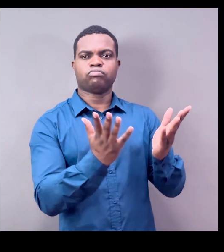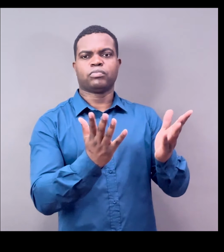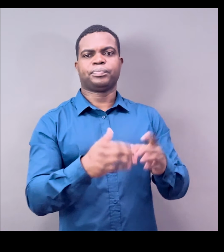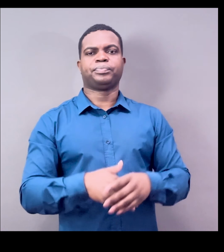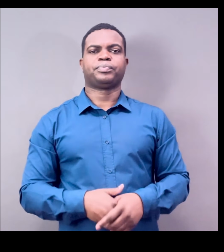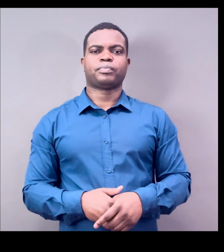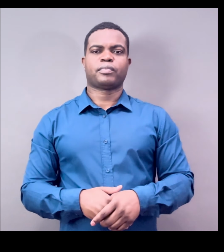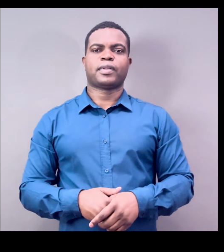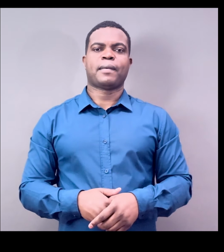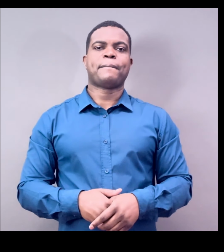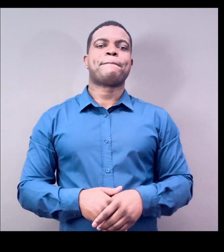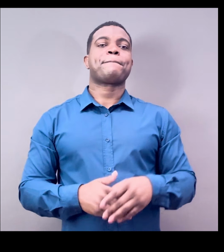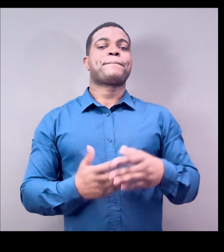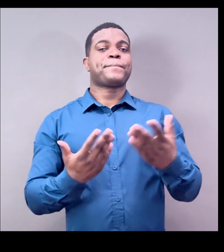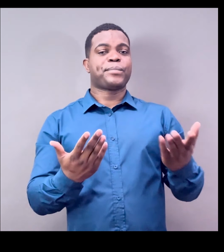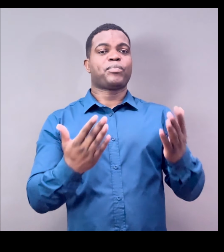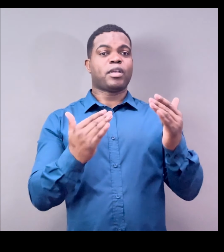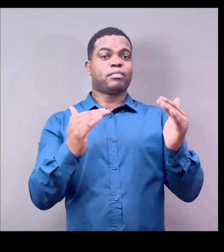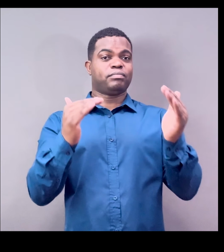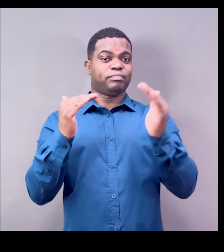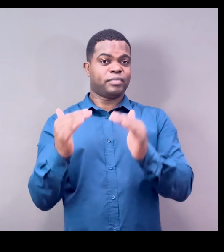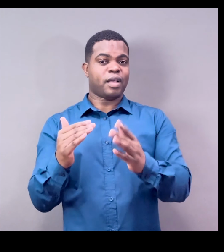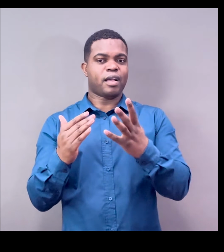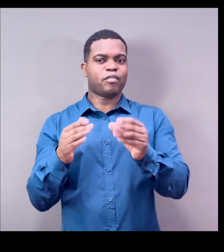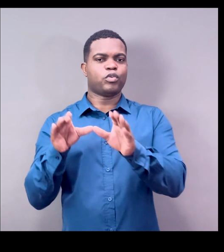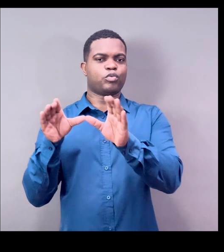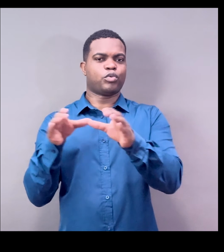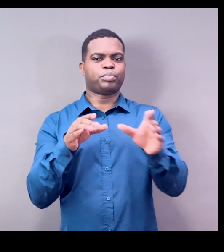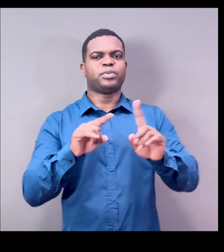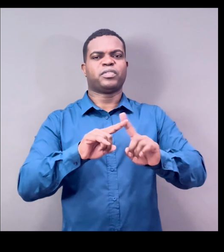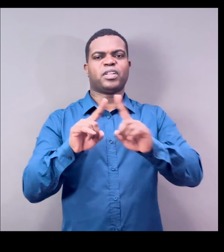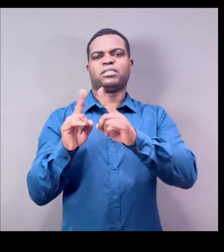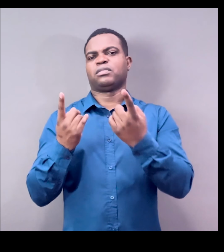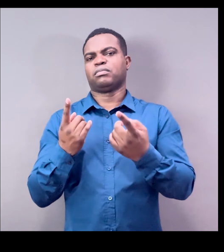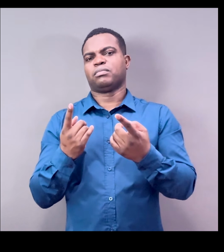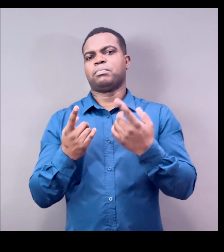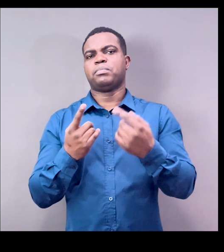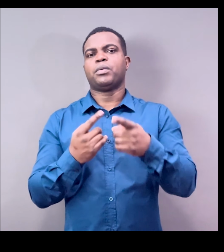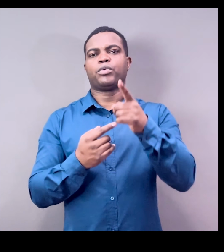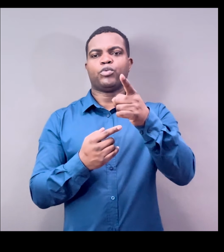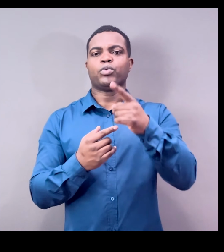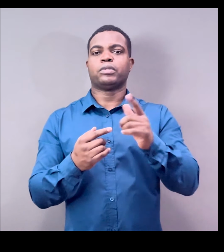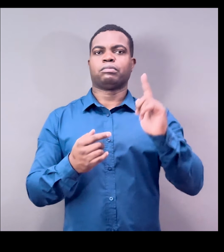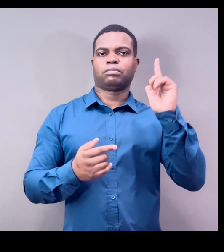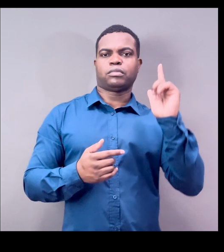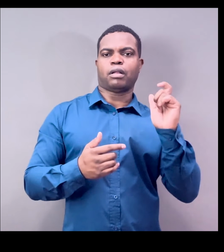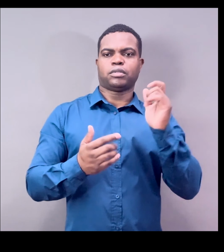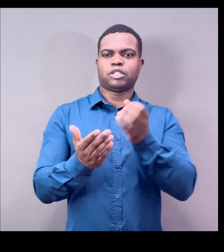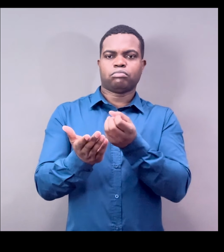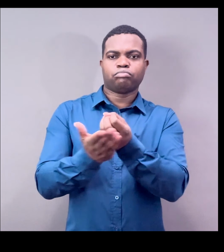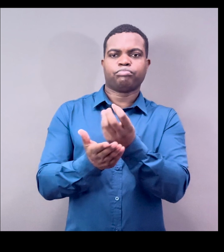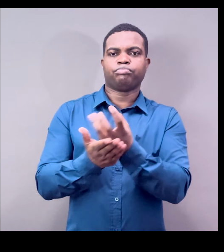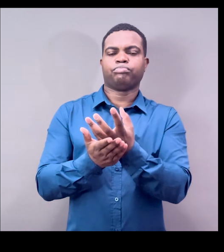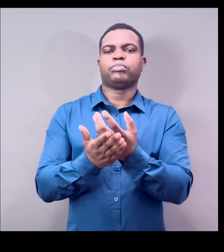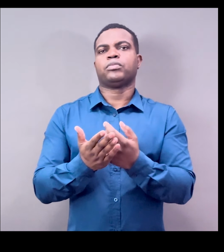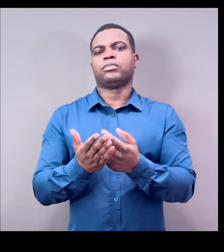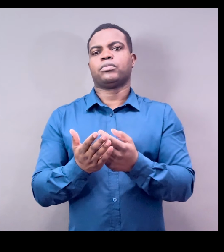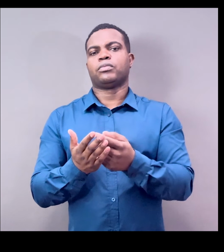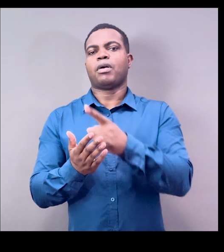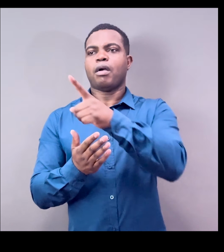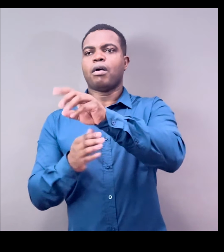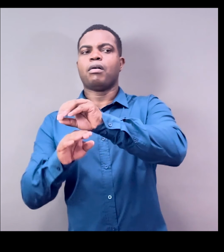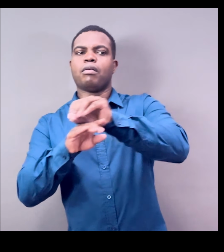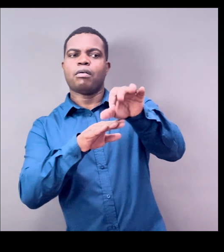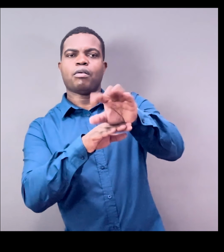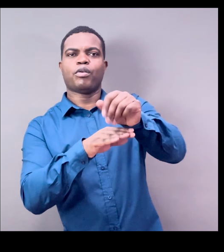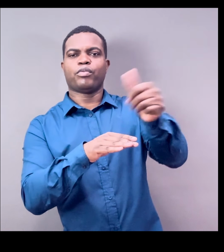Going back to the stakeholders mapping, they are the defenders. That means they are the ones that will start telling, they may start telling other people, other